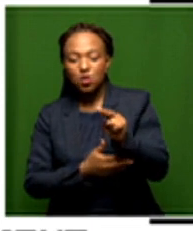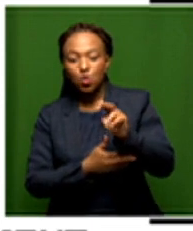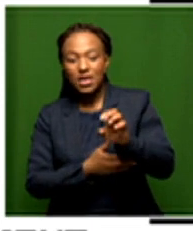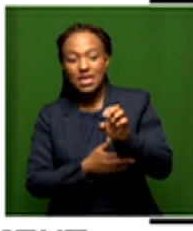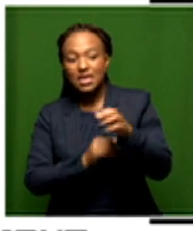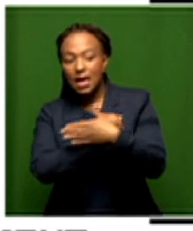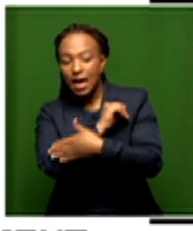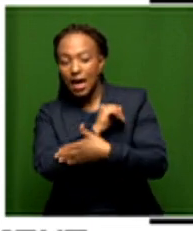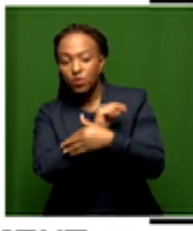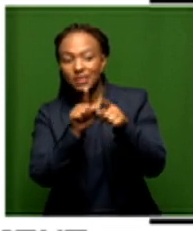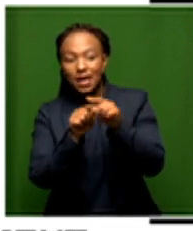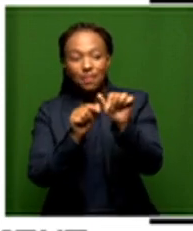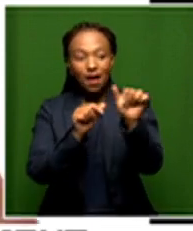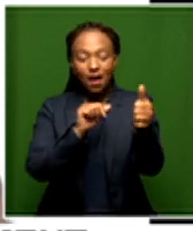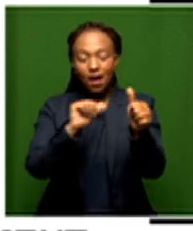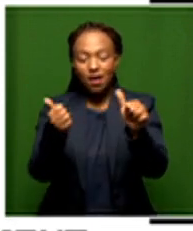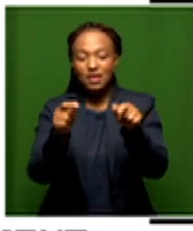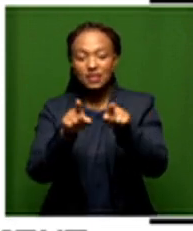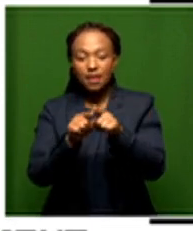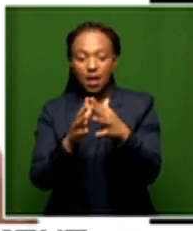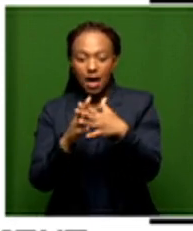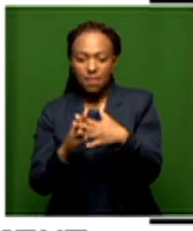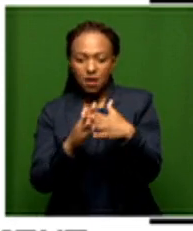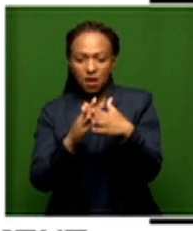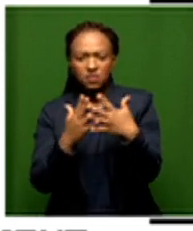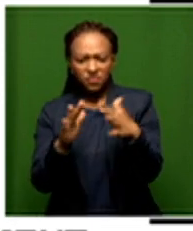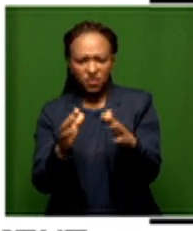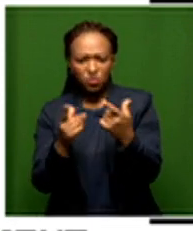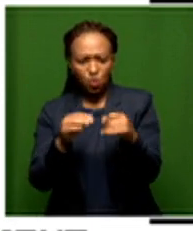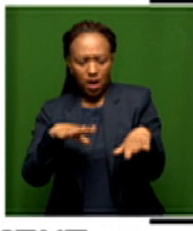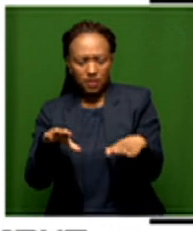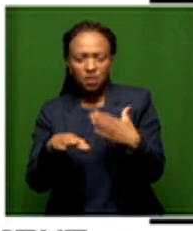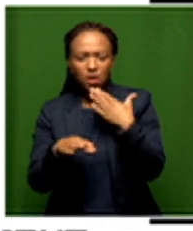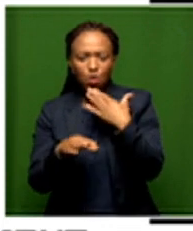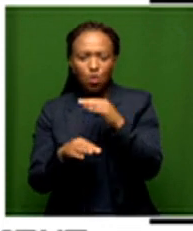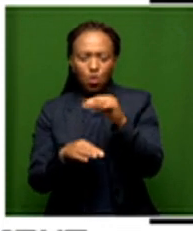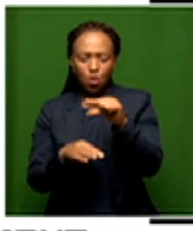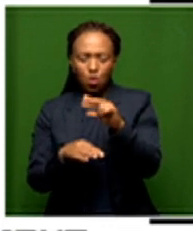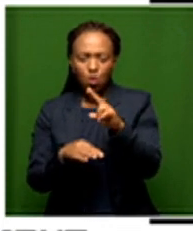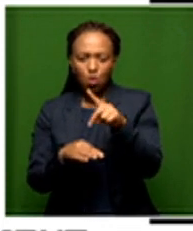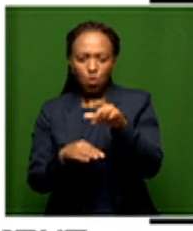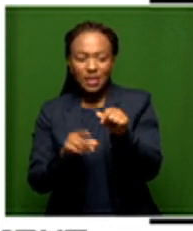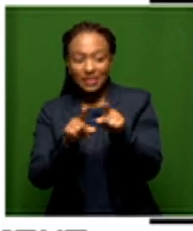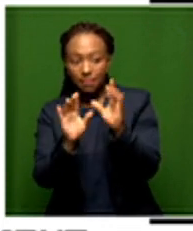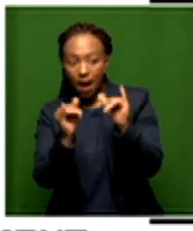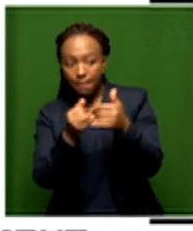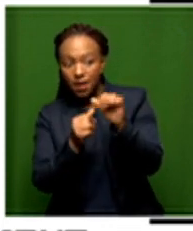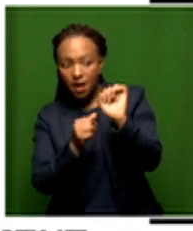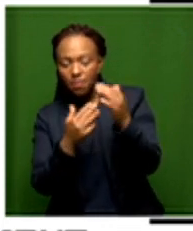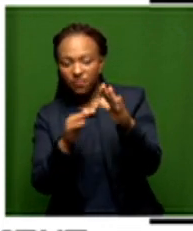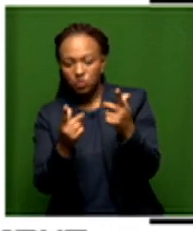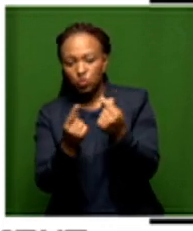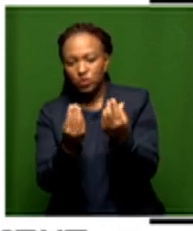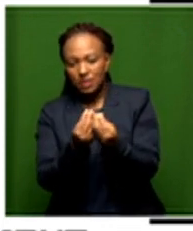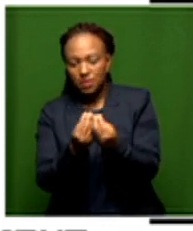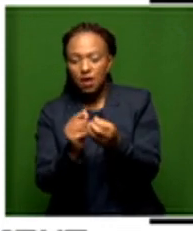other countries across the globe. And we've seen the US, for example, take action against the Guptas and their associated companies. So I think what Advocate Cornier